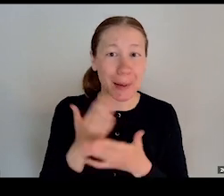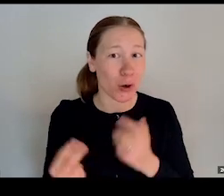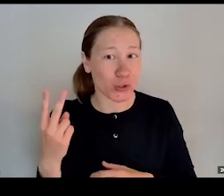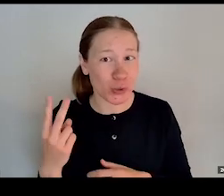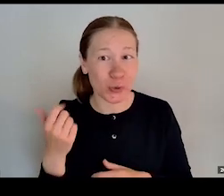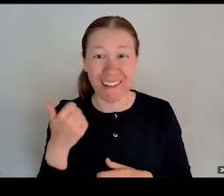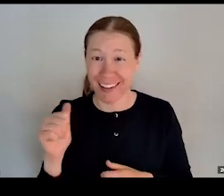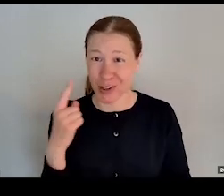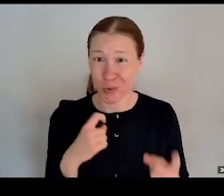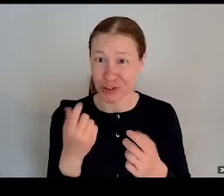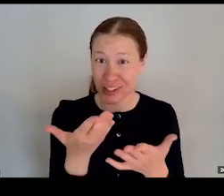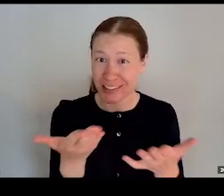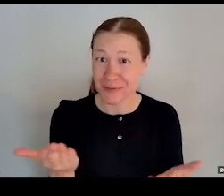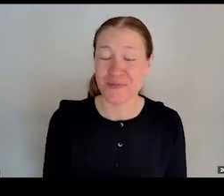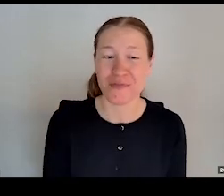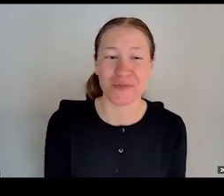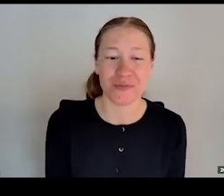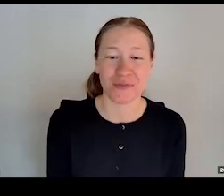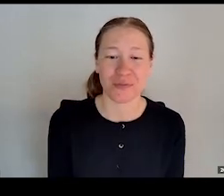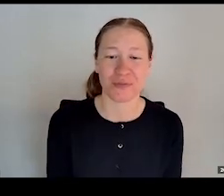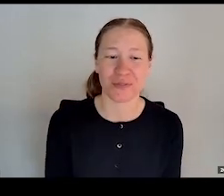any questions.